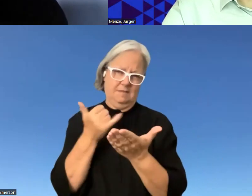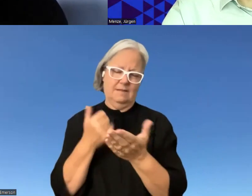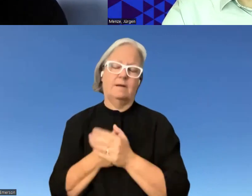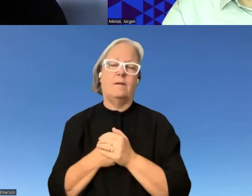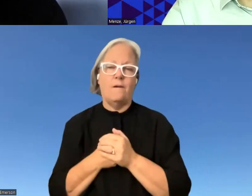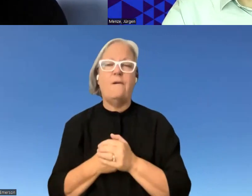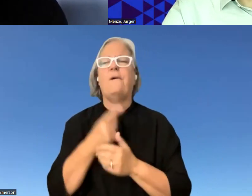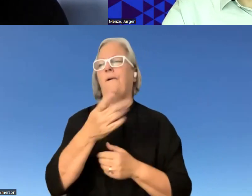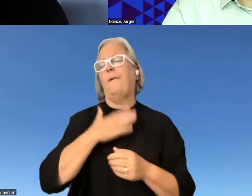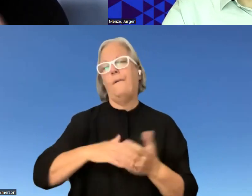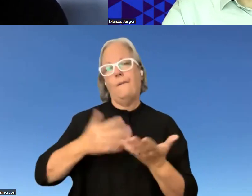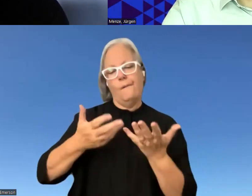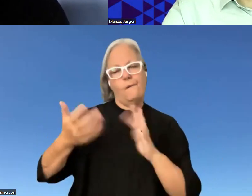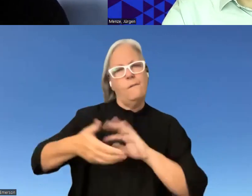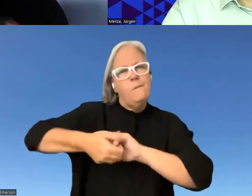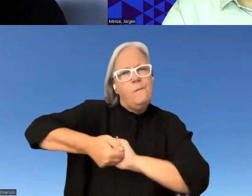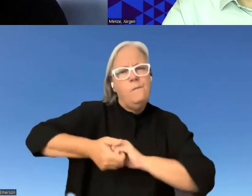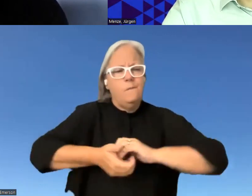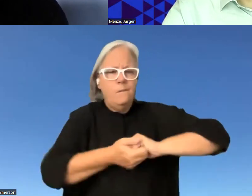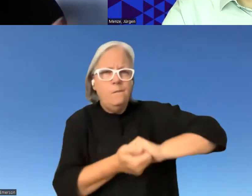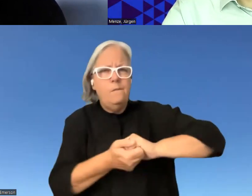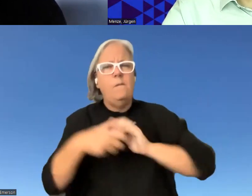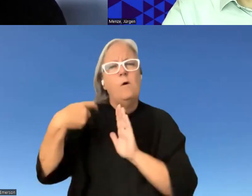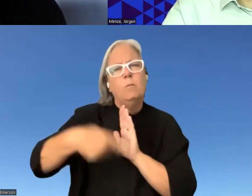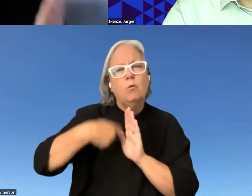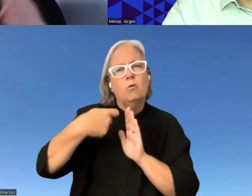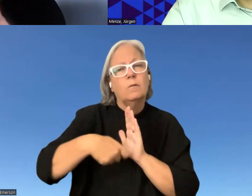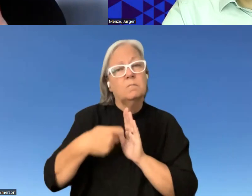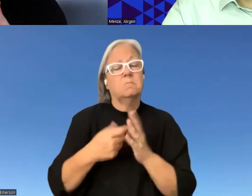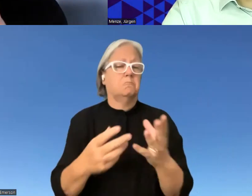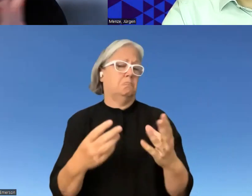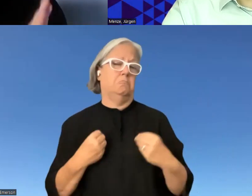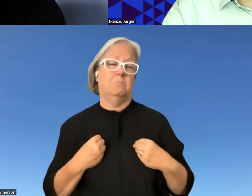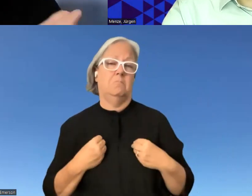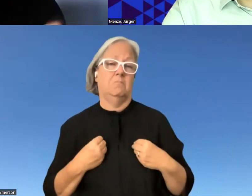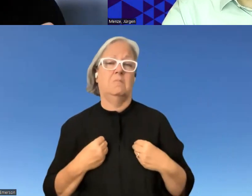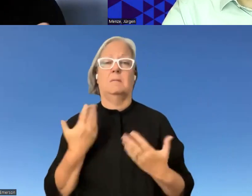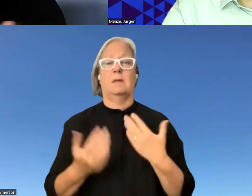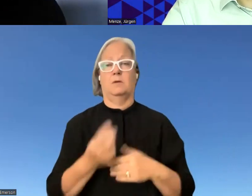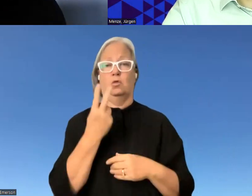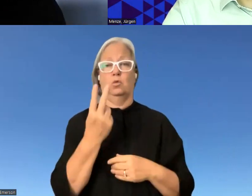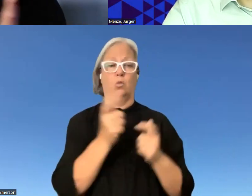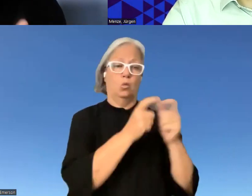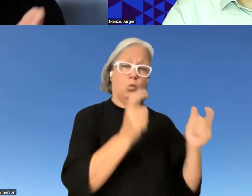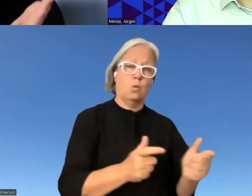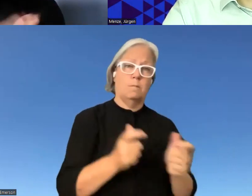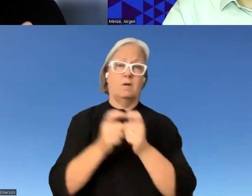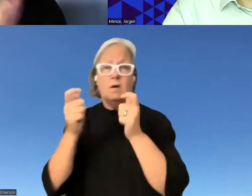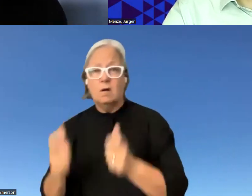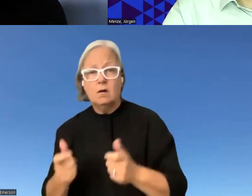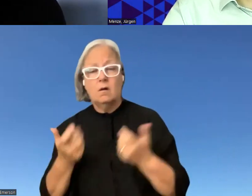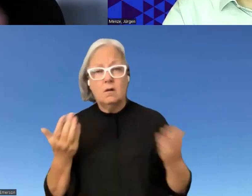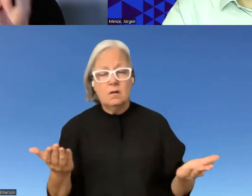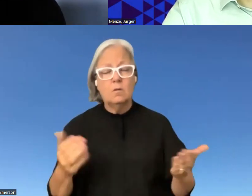collaborative projects are very welcome. This can be between two companies. It can be, we often have